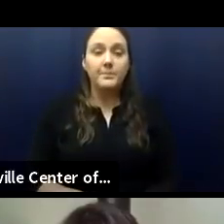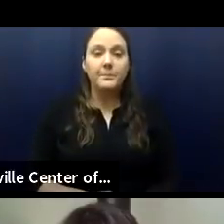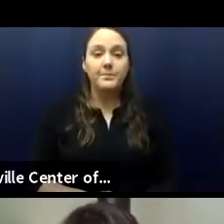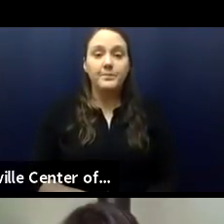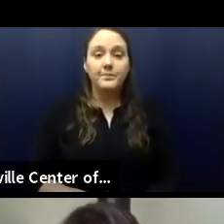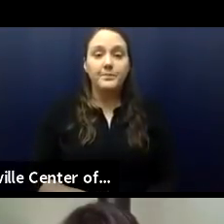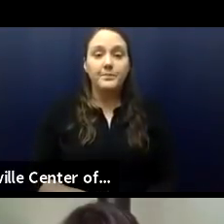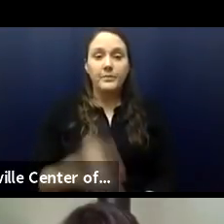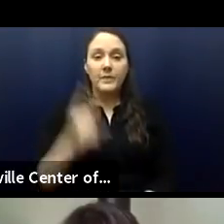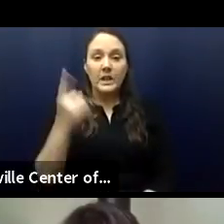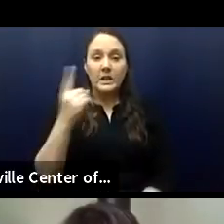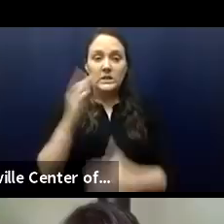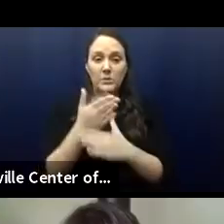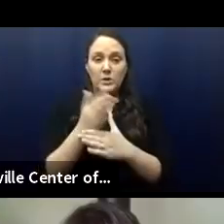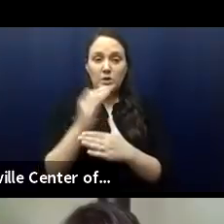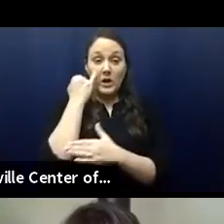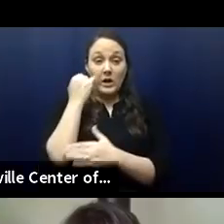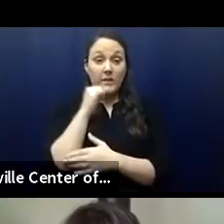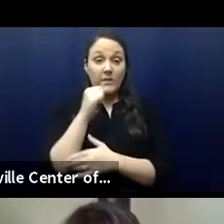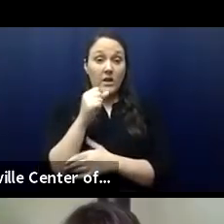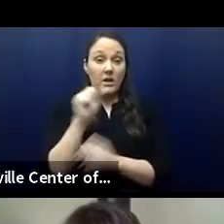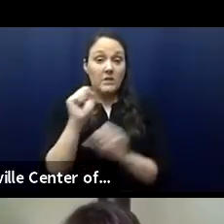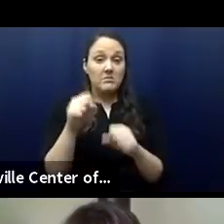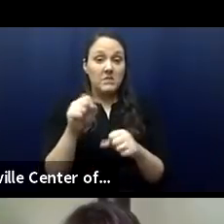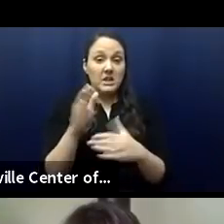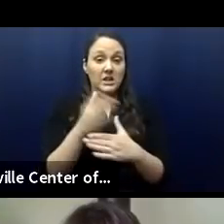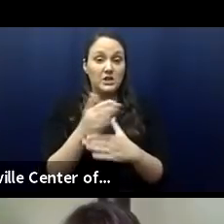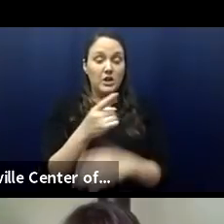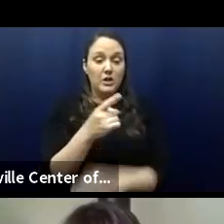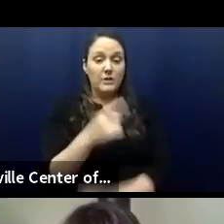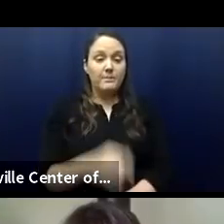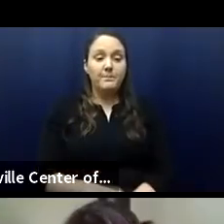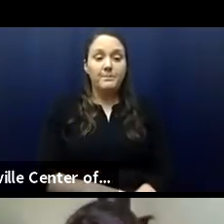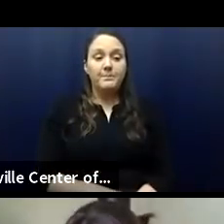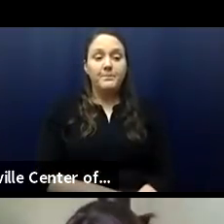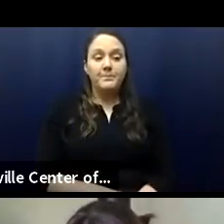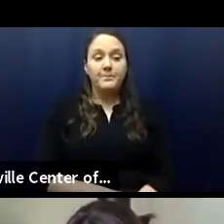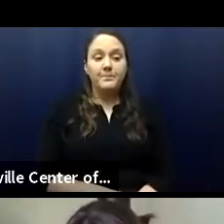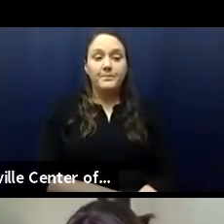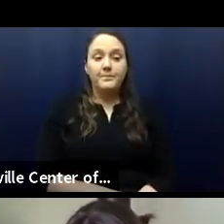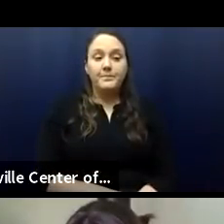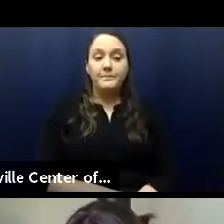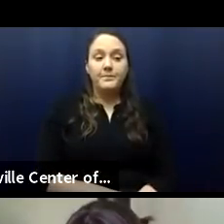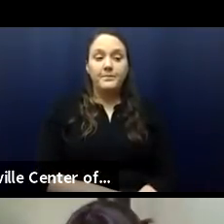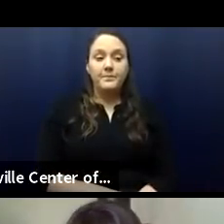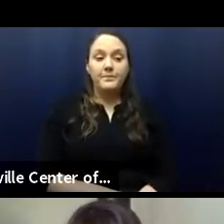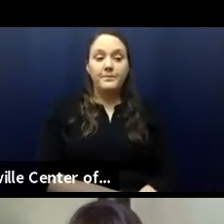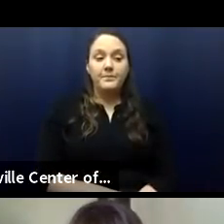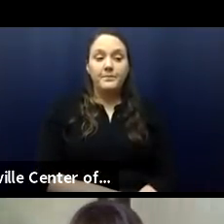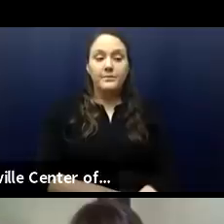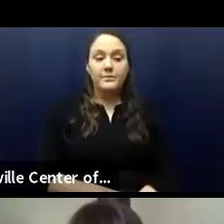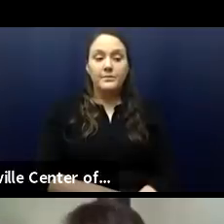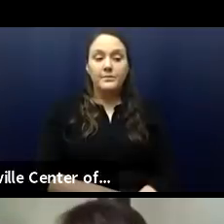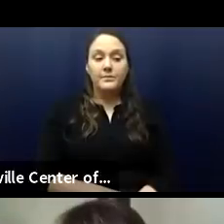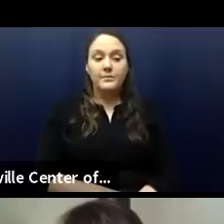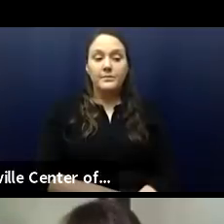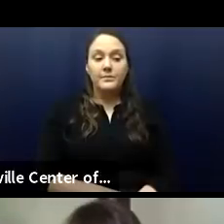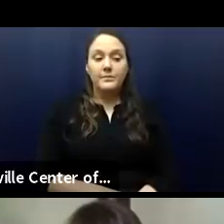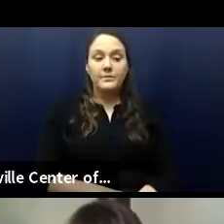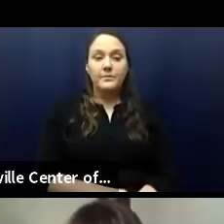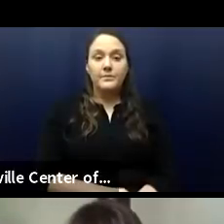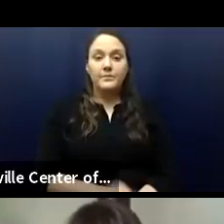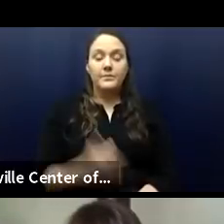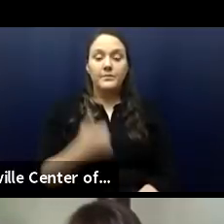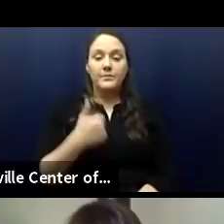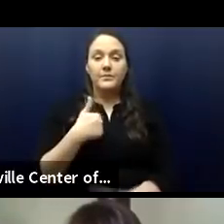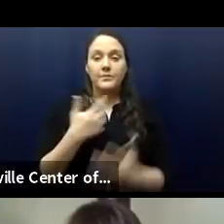share that? If not, I've got it that I could potentially share. Right. Remember that I moved a few things around to accommodate the public forum, but other than